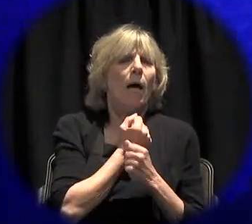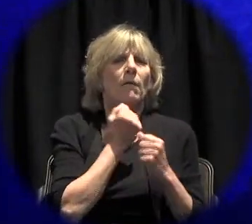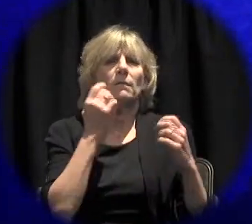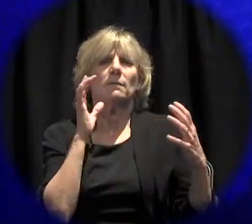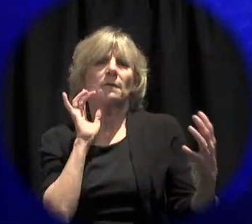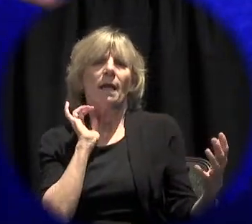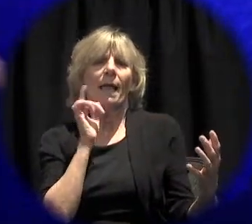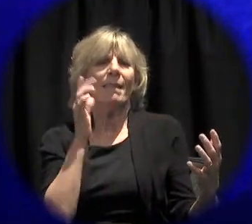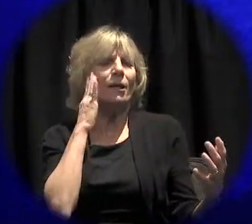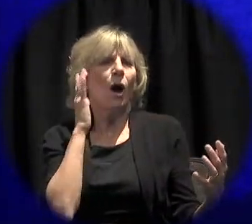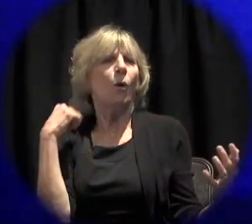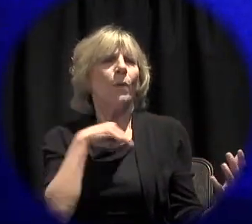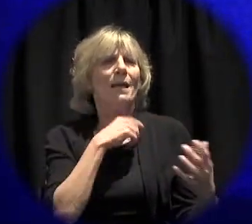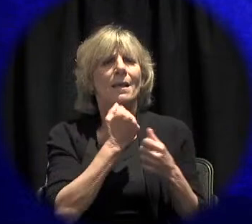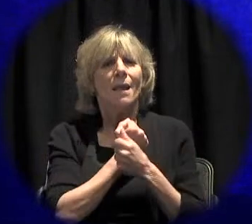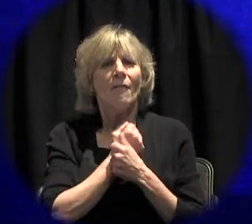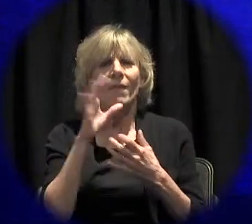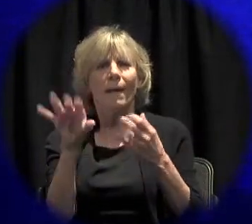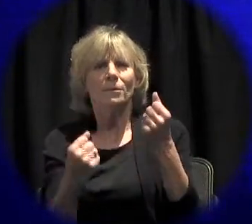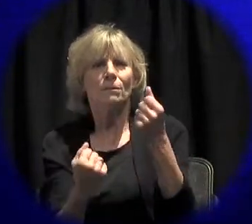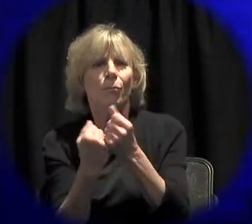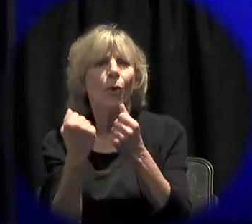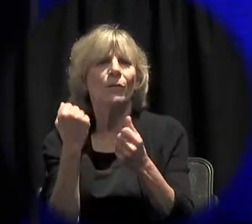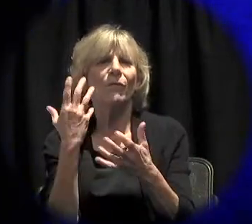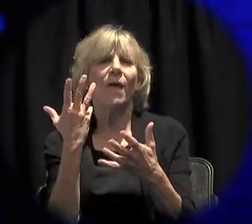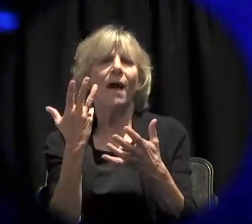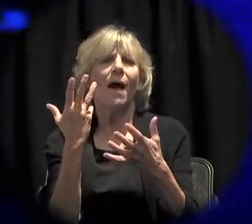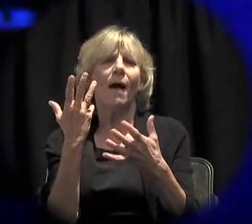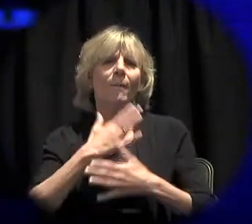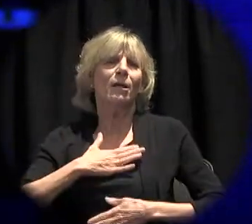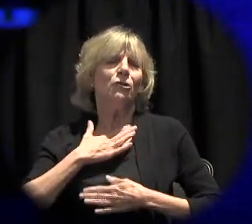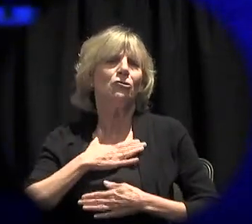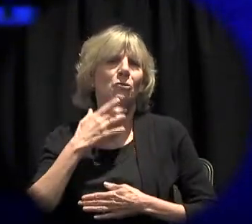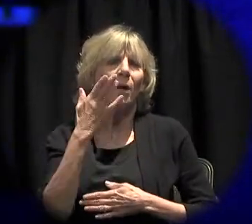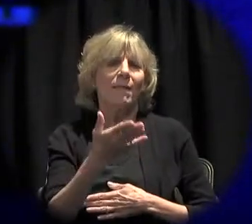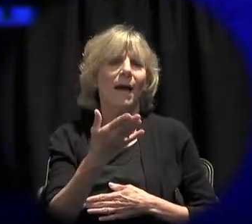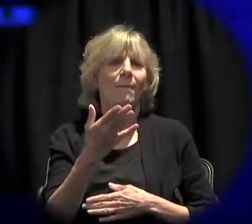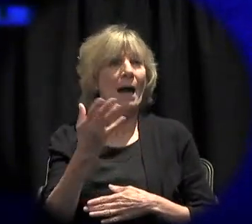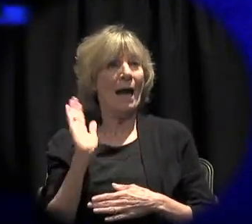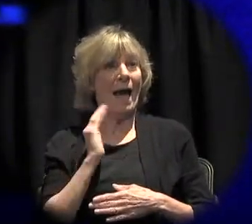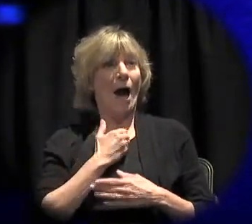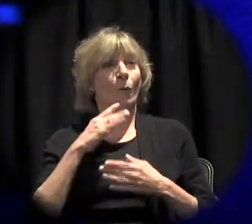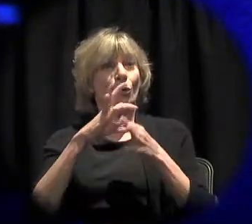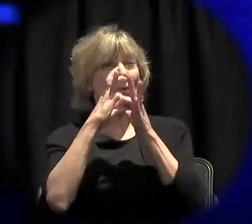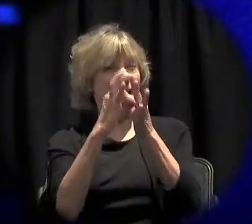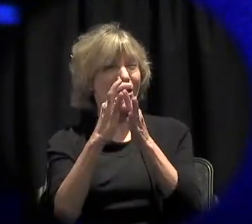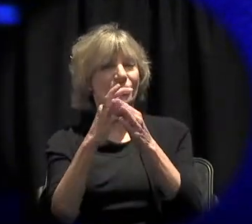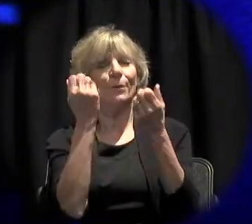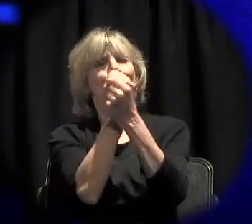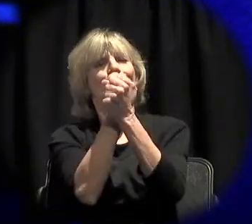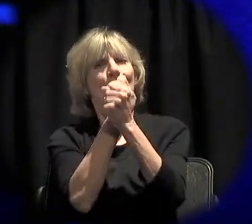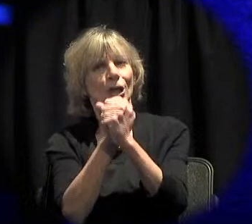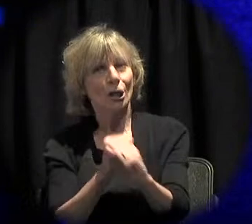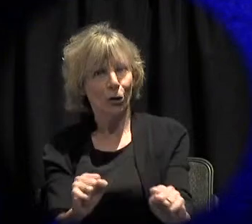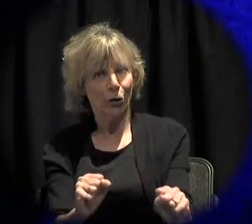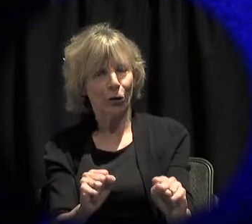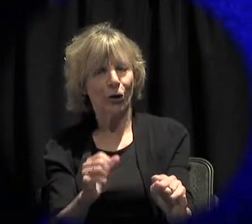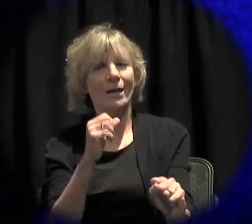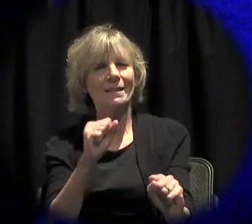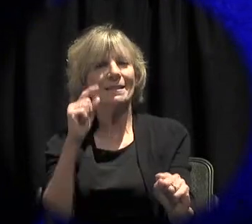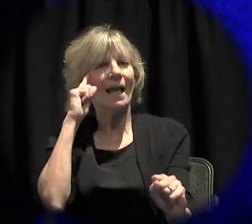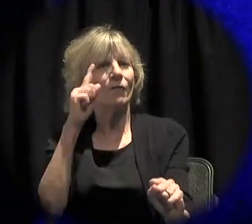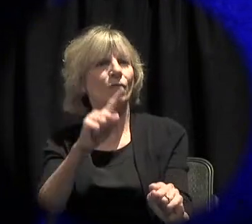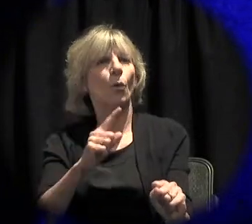and for them and take pleasure in them, it creates a secure relationship. And from a secure relationship, it's safe for them